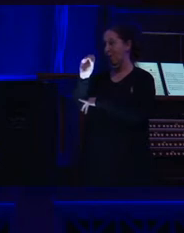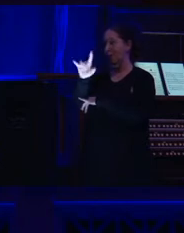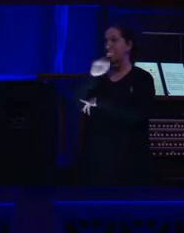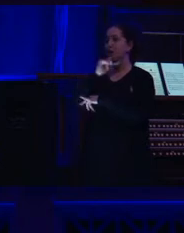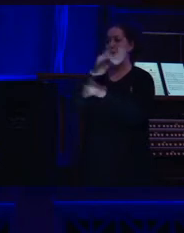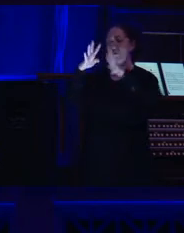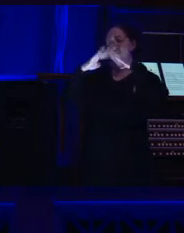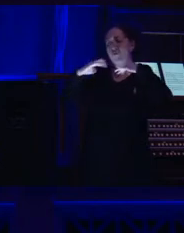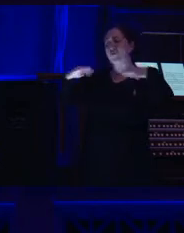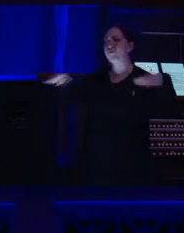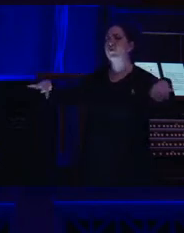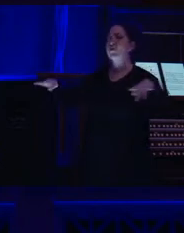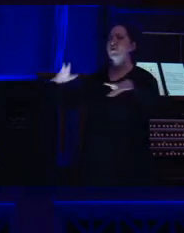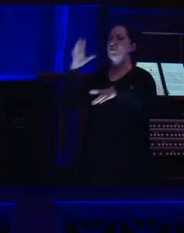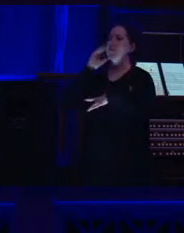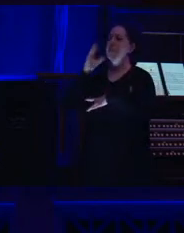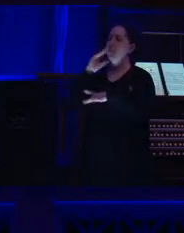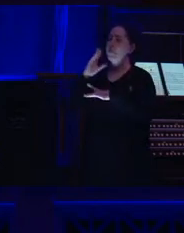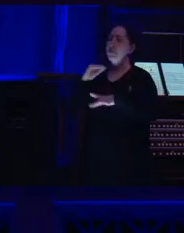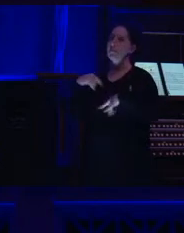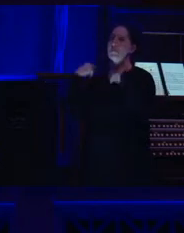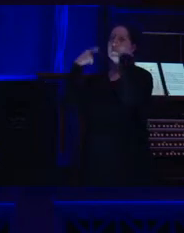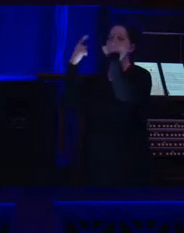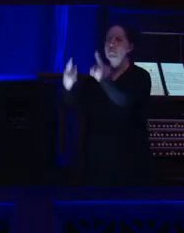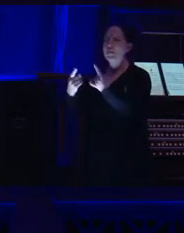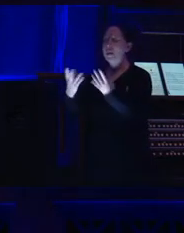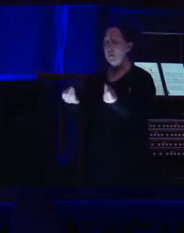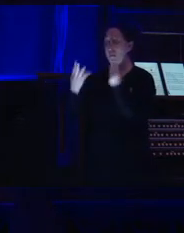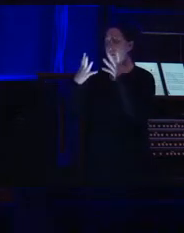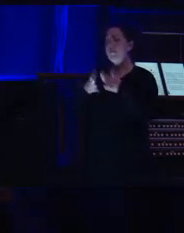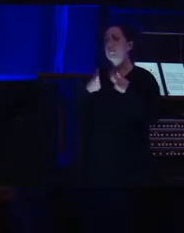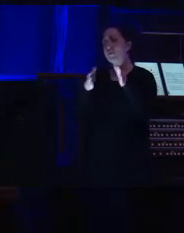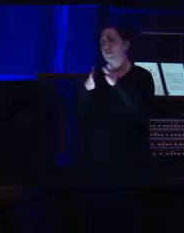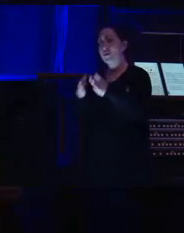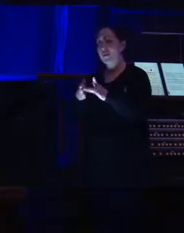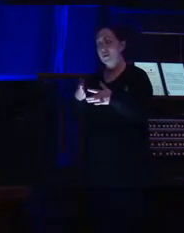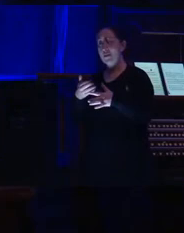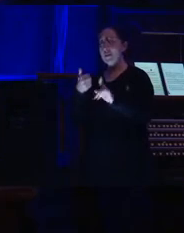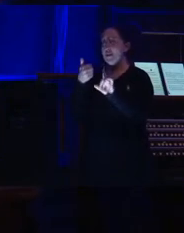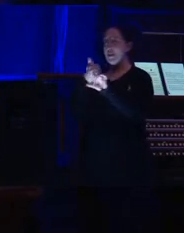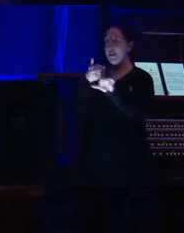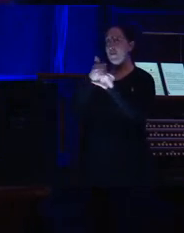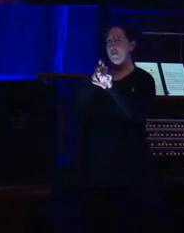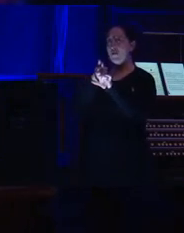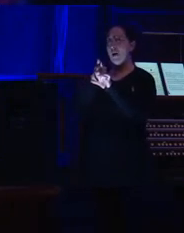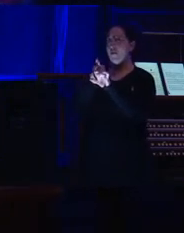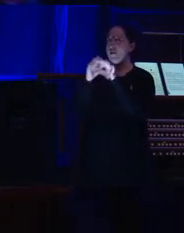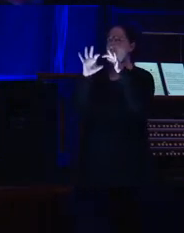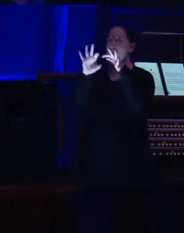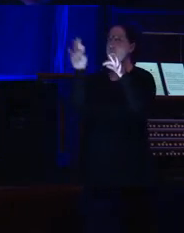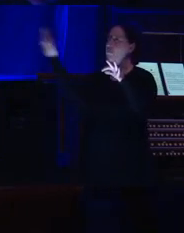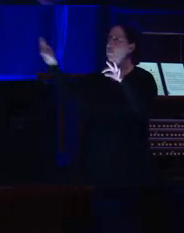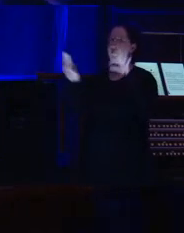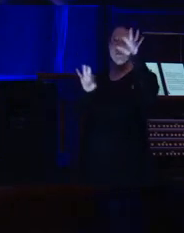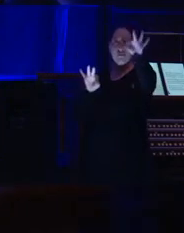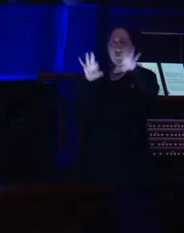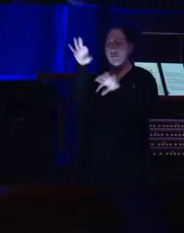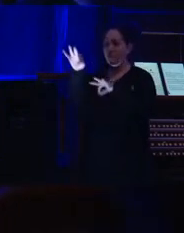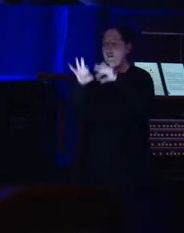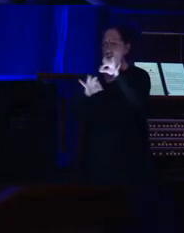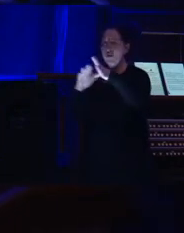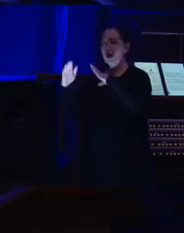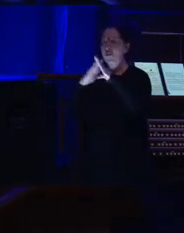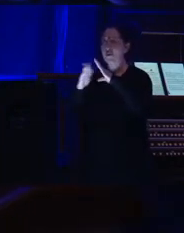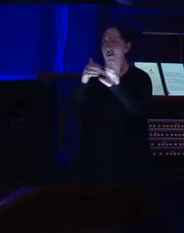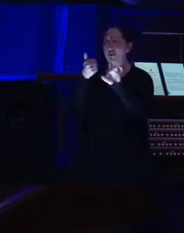diverse experiences. In many ways, he's a mosaic of our community itself. He was